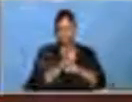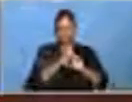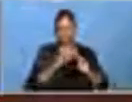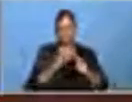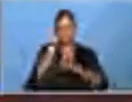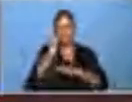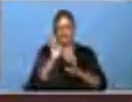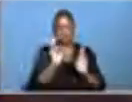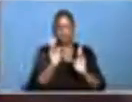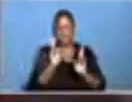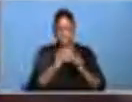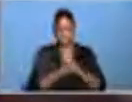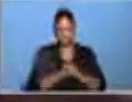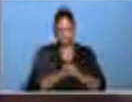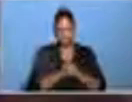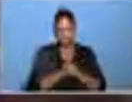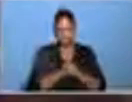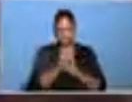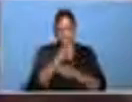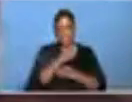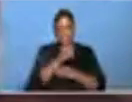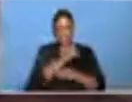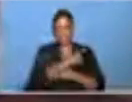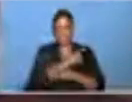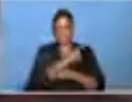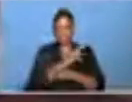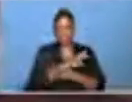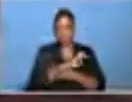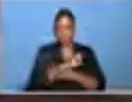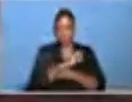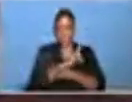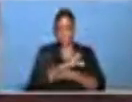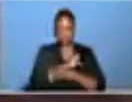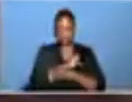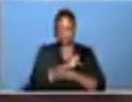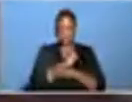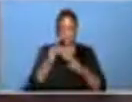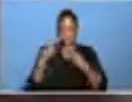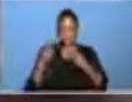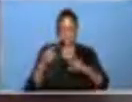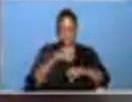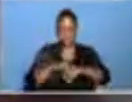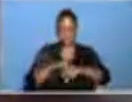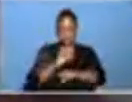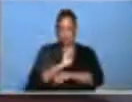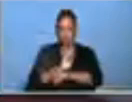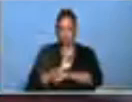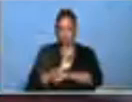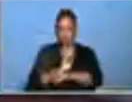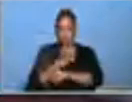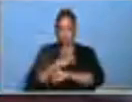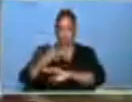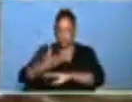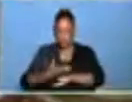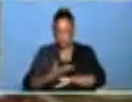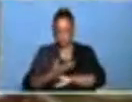ready. David Williams of Uplifting Men's Ministry has spent some time working with inmates and says he welcomes the